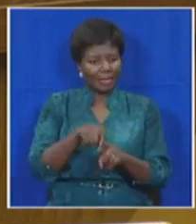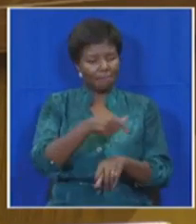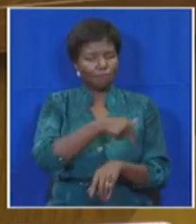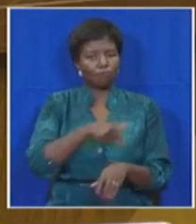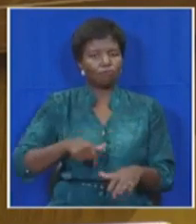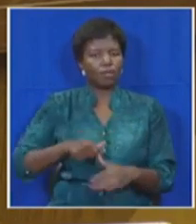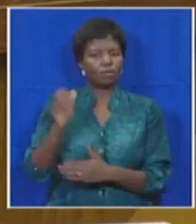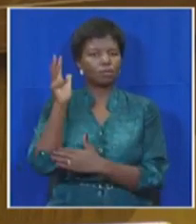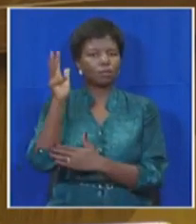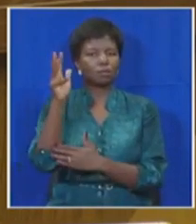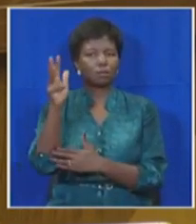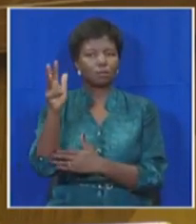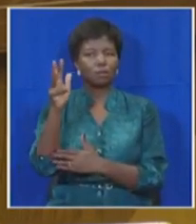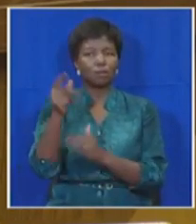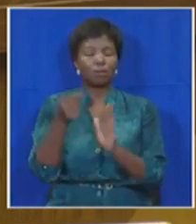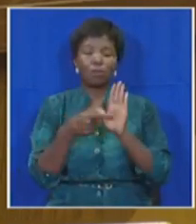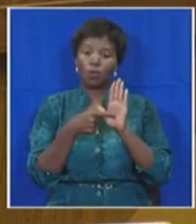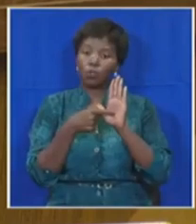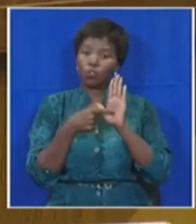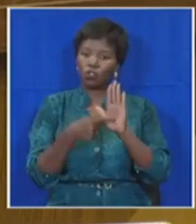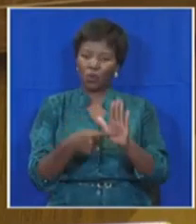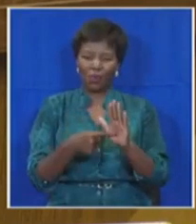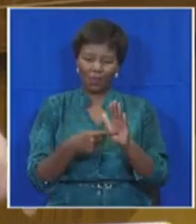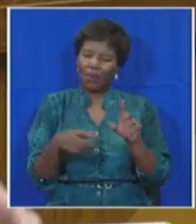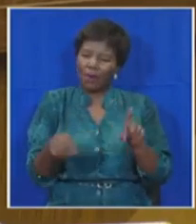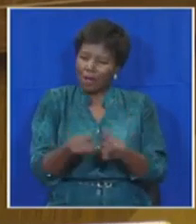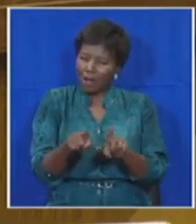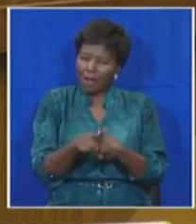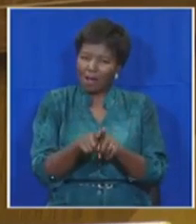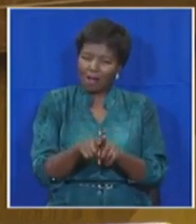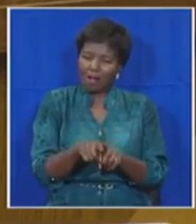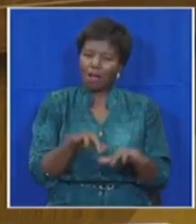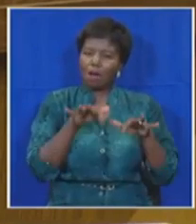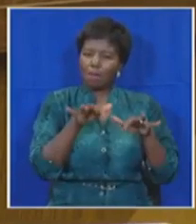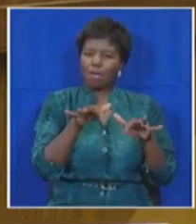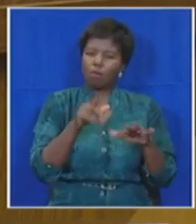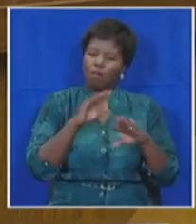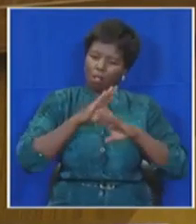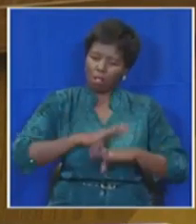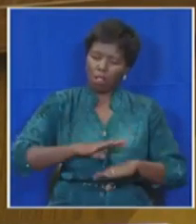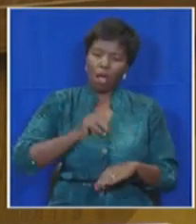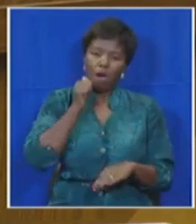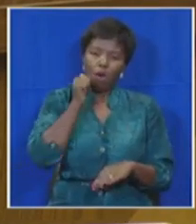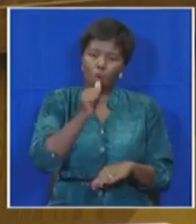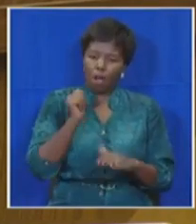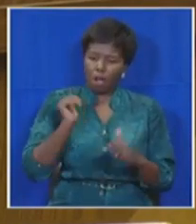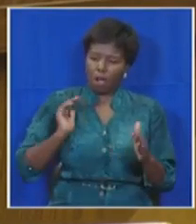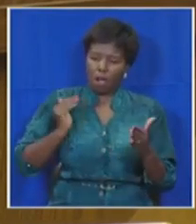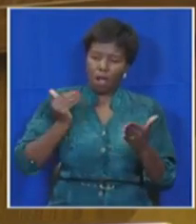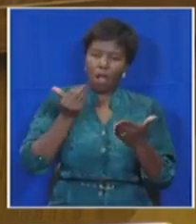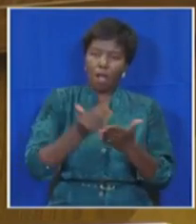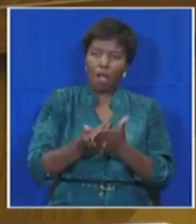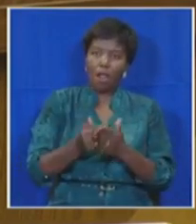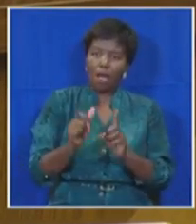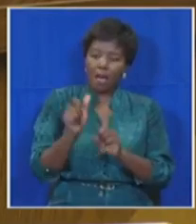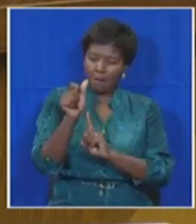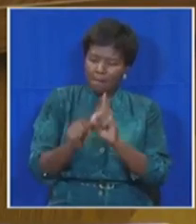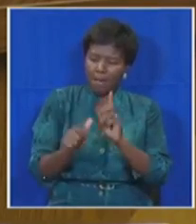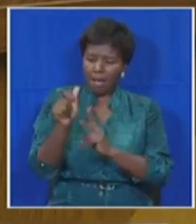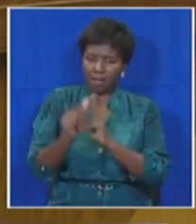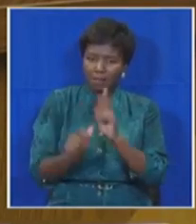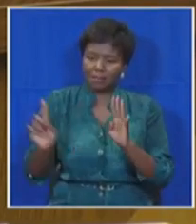into insignificant with the disappointment they must have felt by the poor grade of speakers fielded by